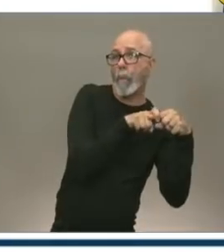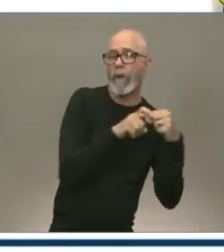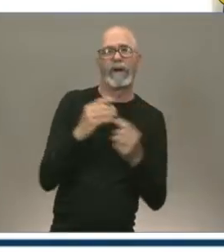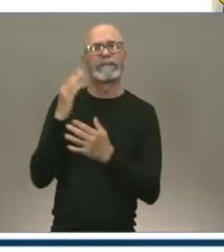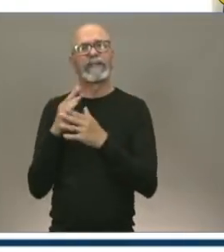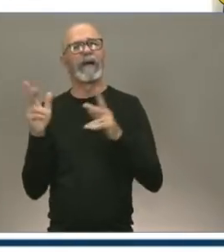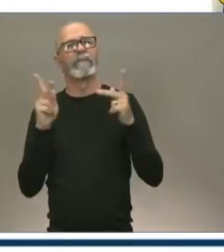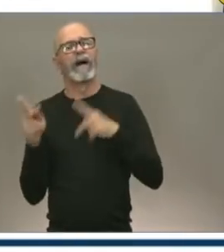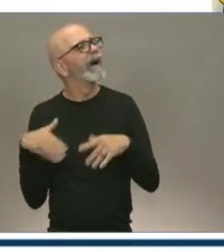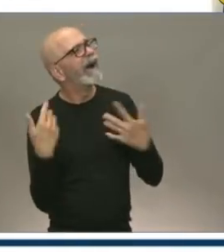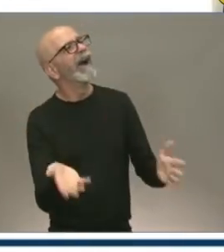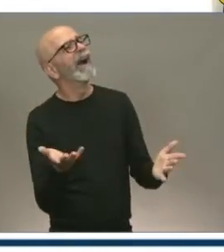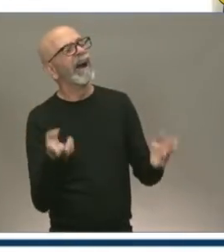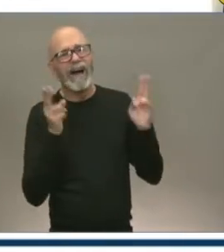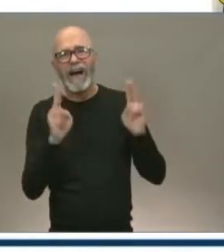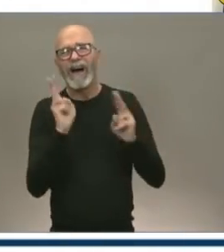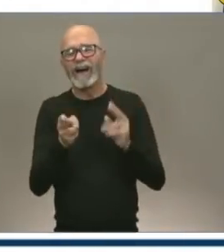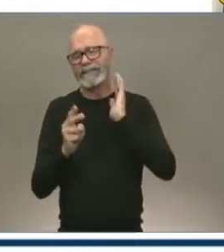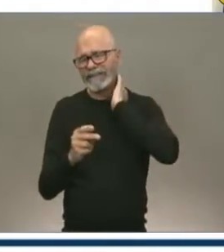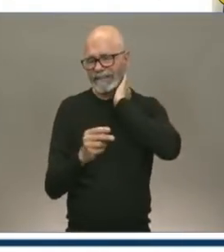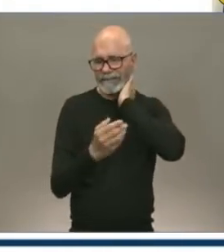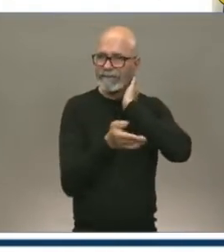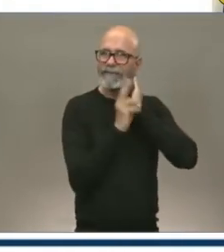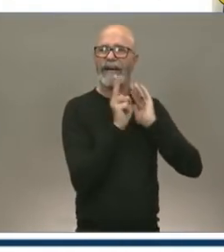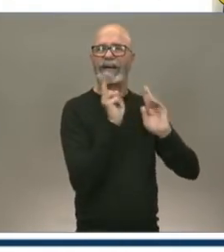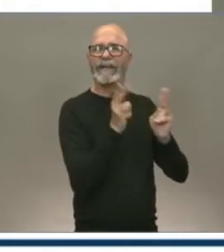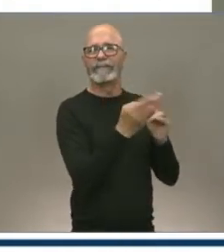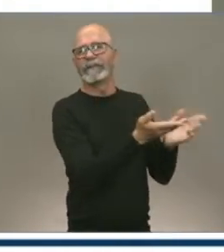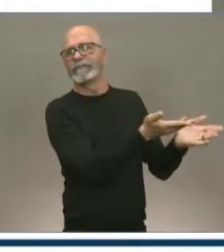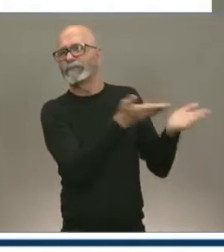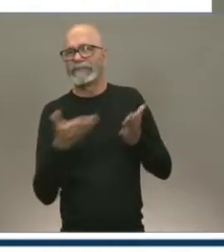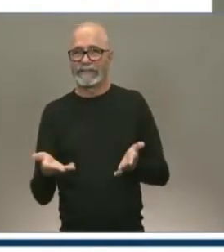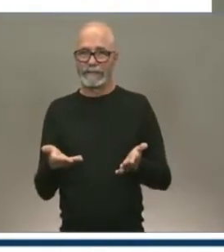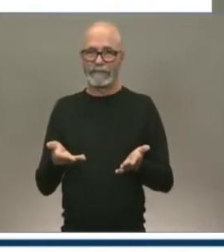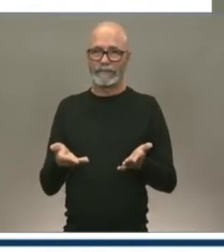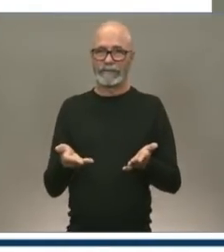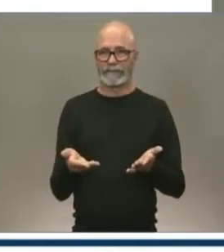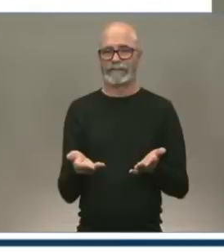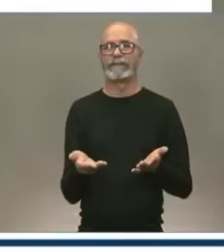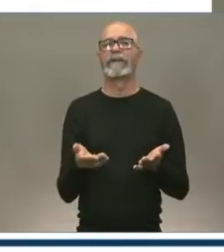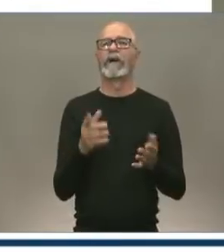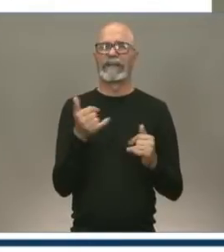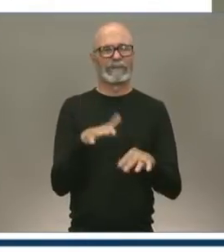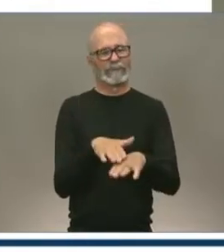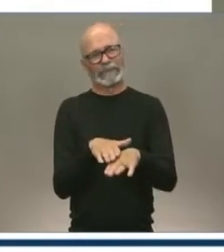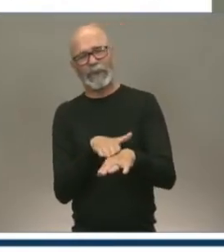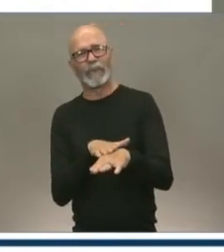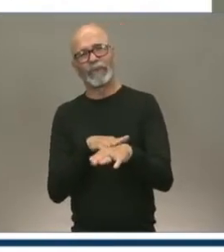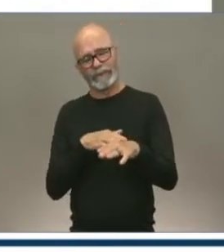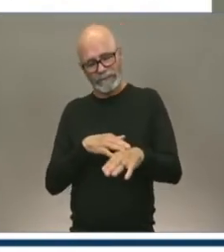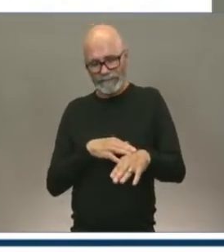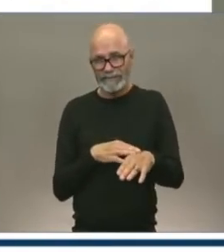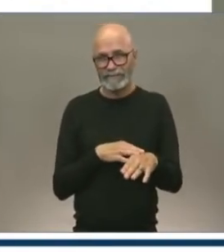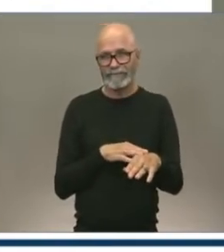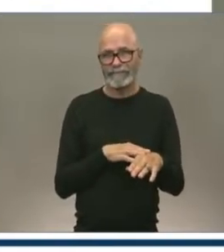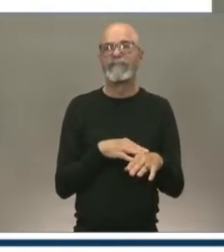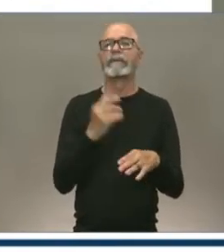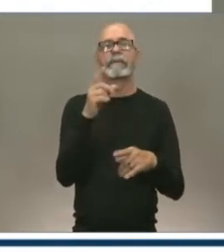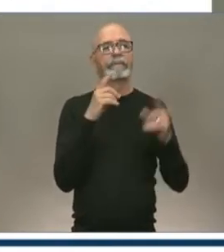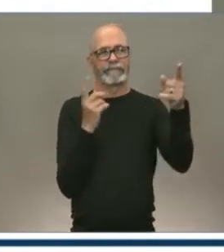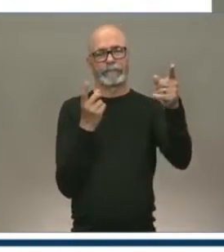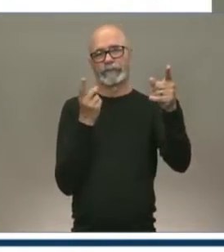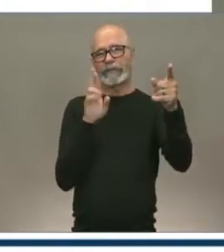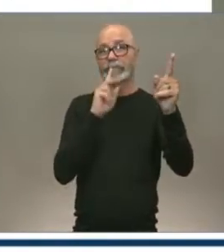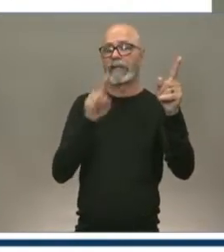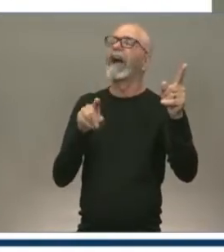too slow. Well, I mean, what we're seeing is the percentage is a legacy of that decision to hold back that second